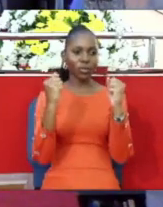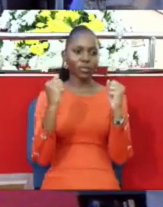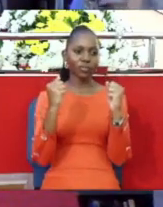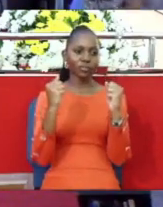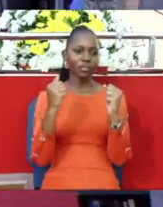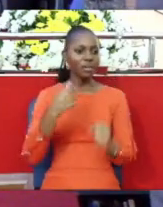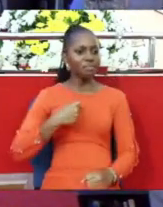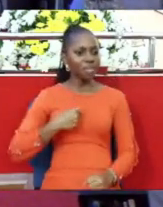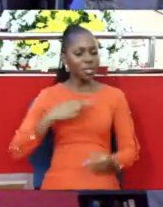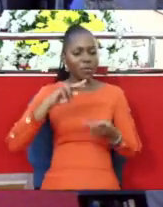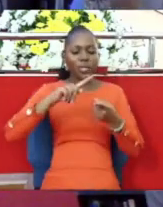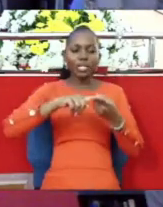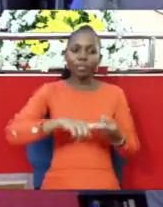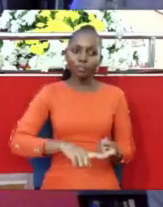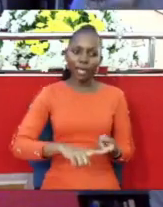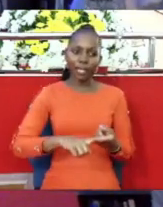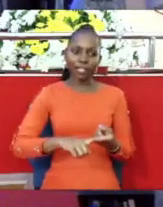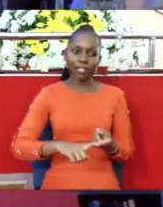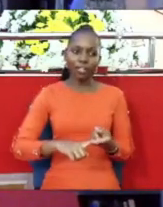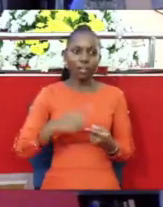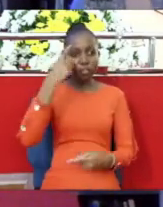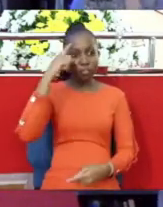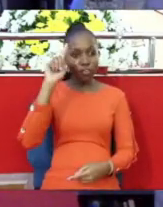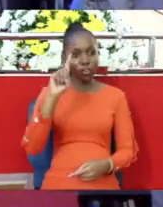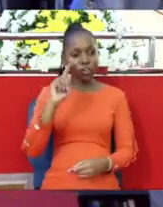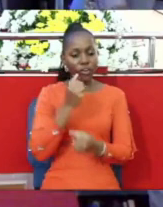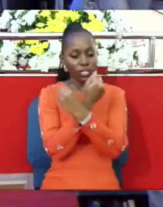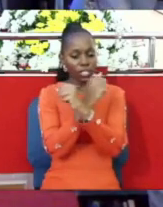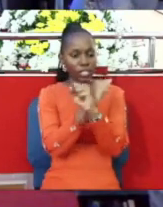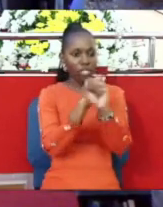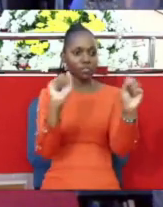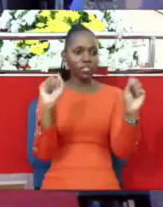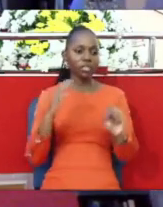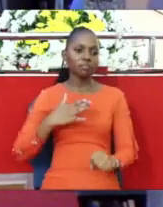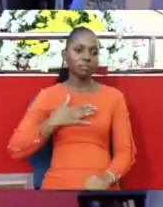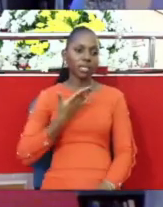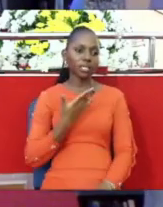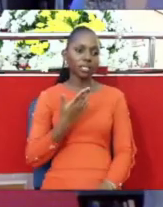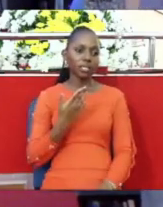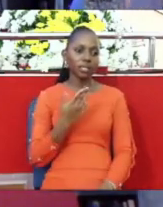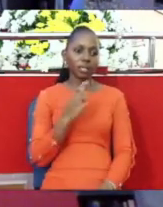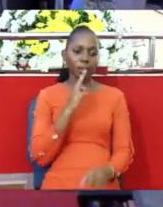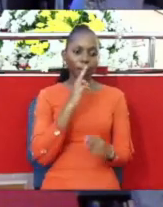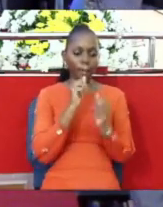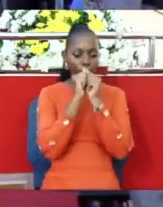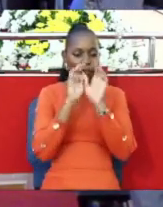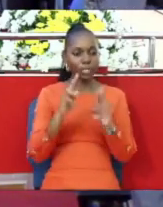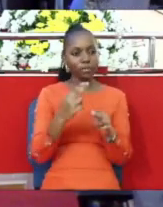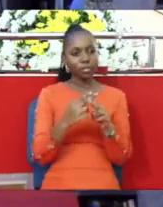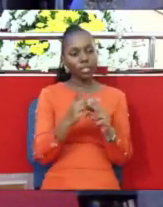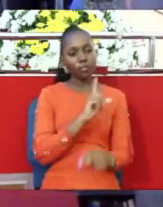will run there for my safety. Blessed be the name of the Lord. Who is